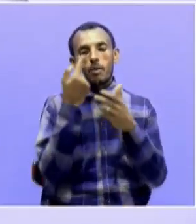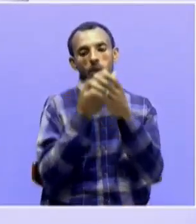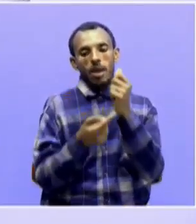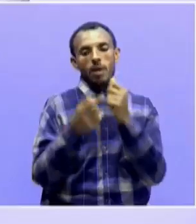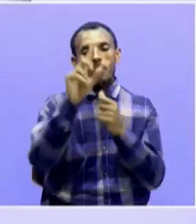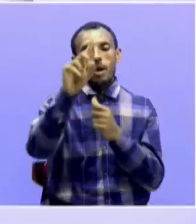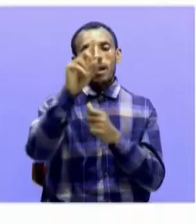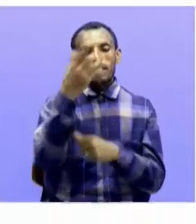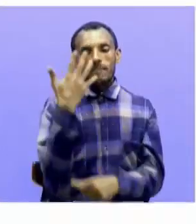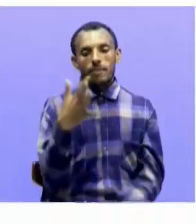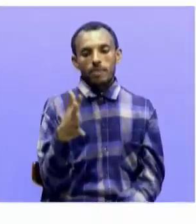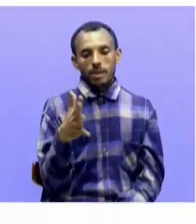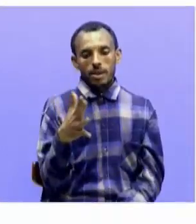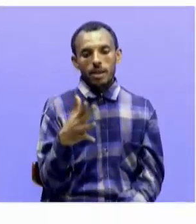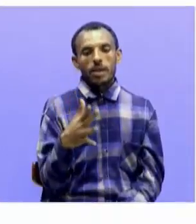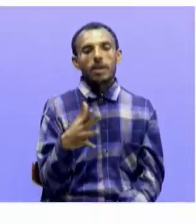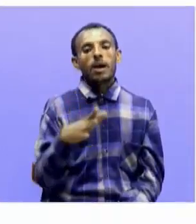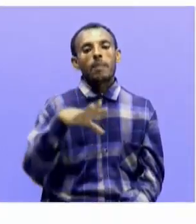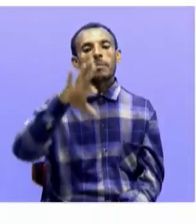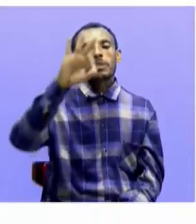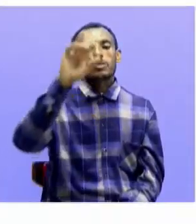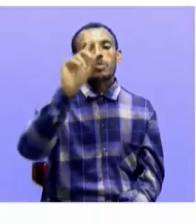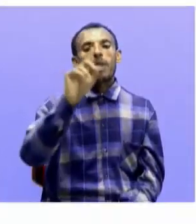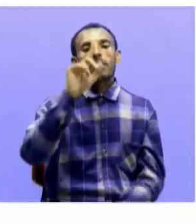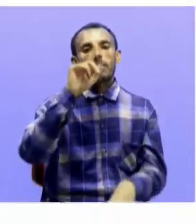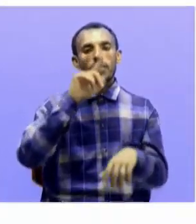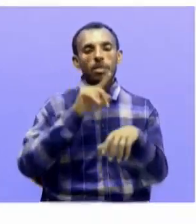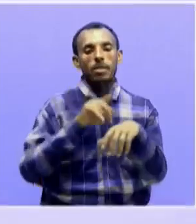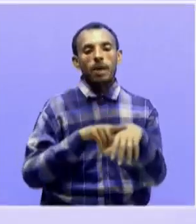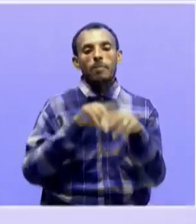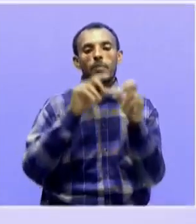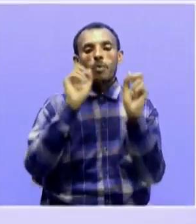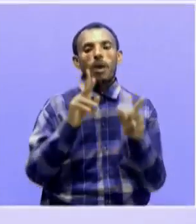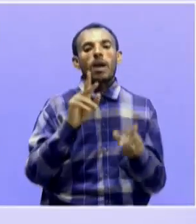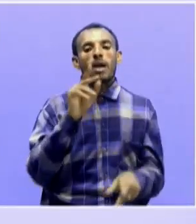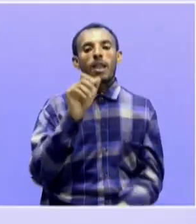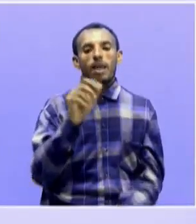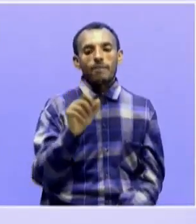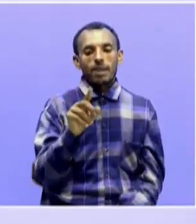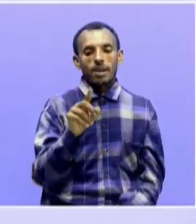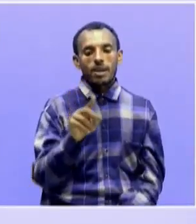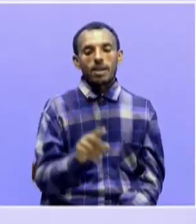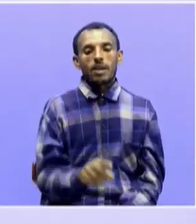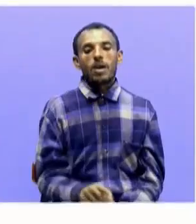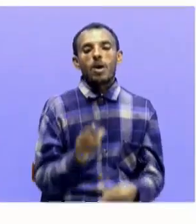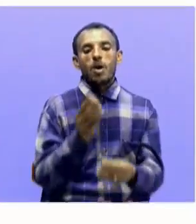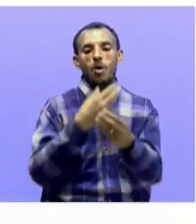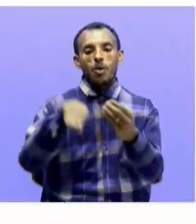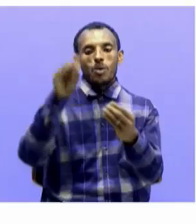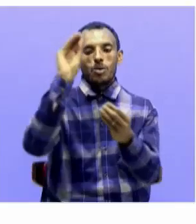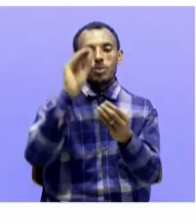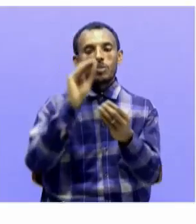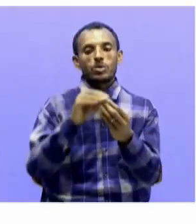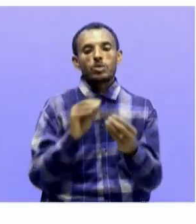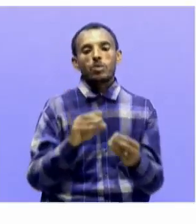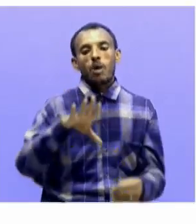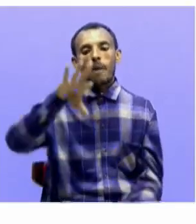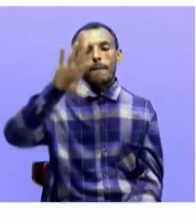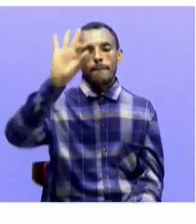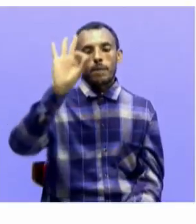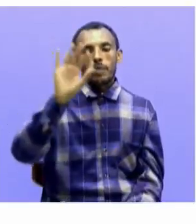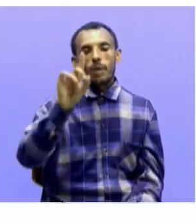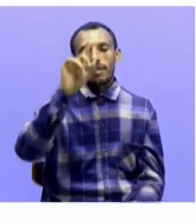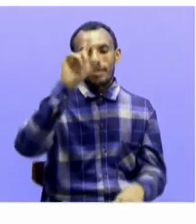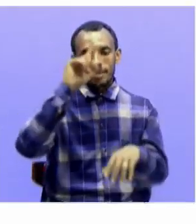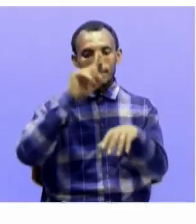15 appears once. Okay, 11 also appears once. We